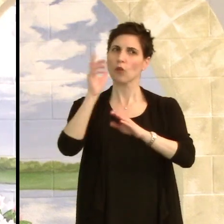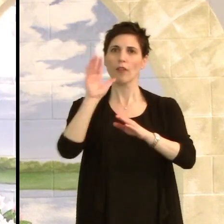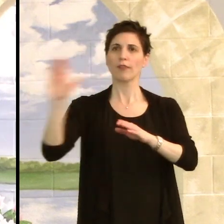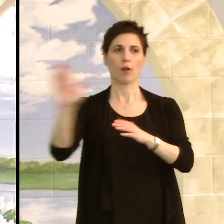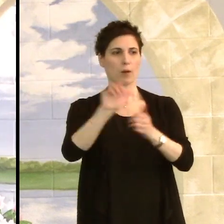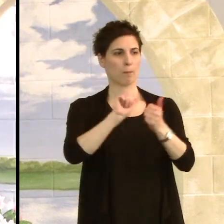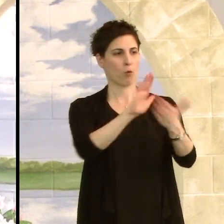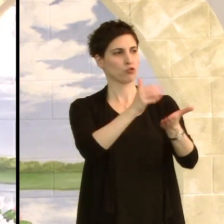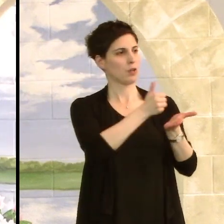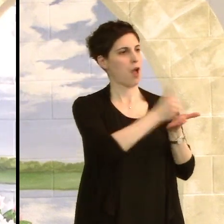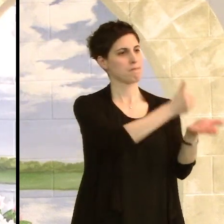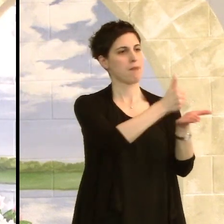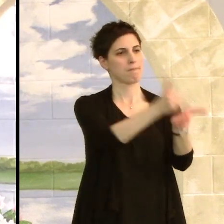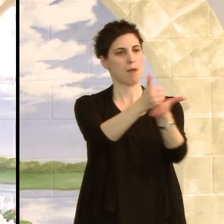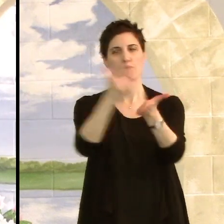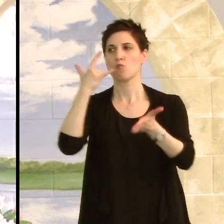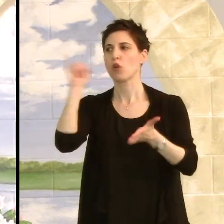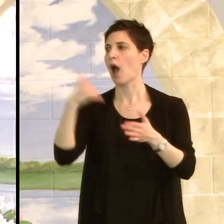professionals.